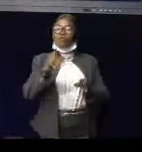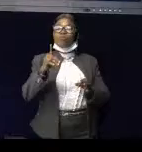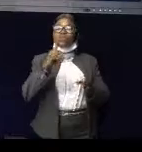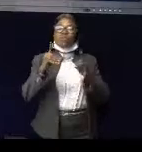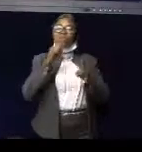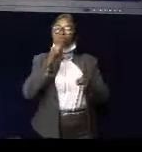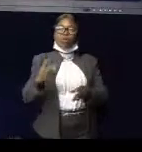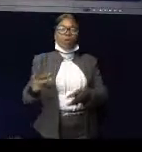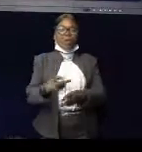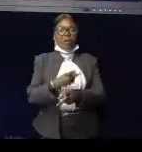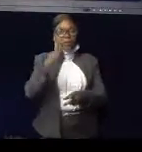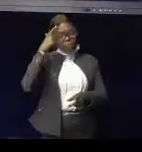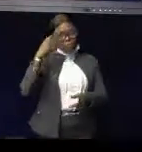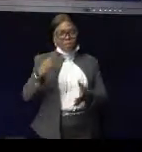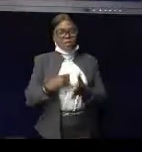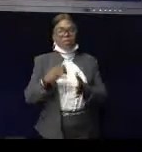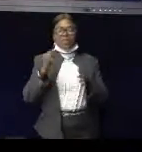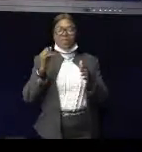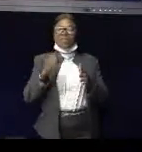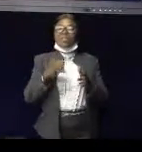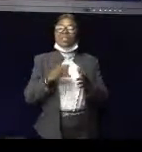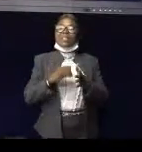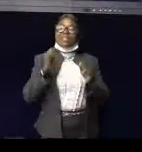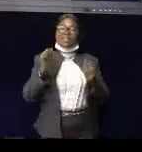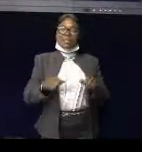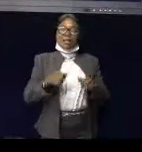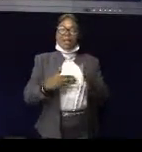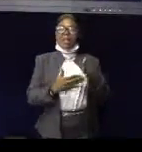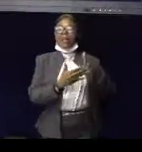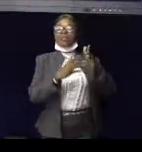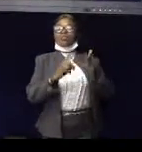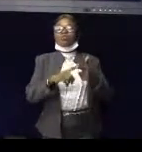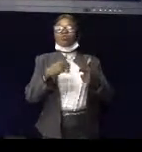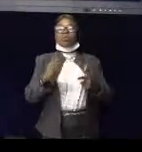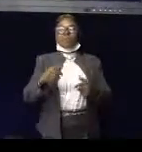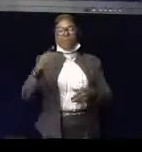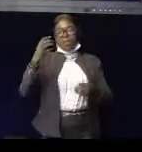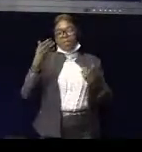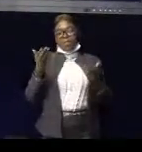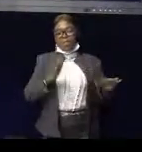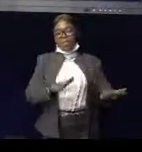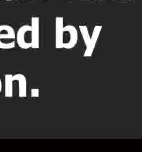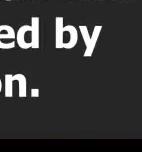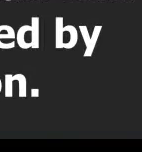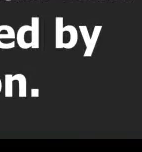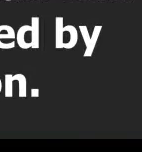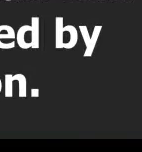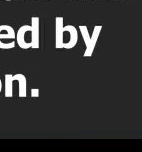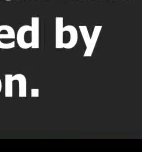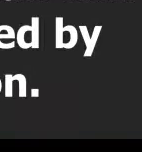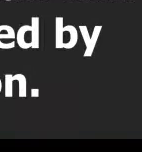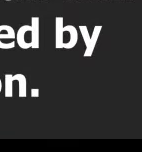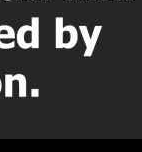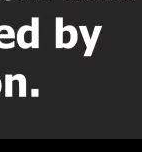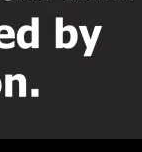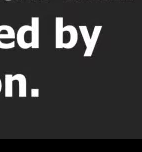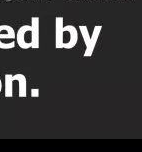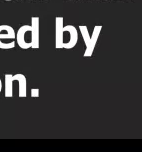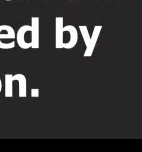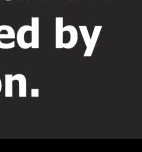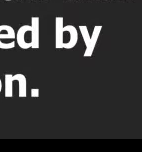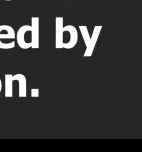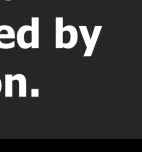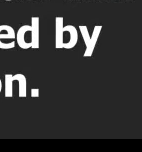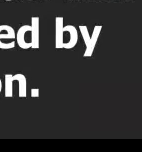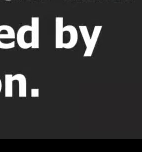can cause mental illness and paralysis, and it can also lead to death. Next one is hepatitis.